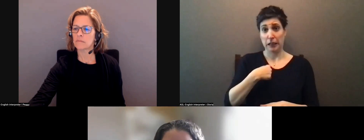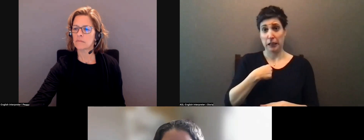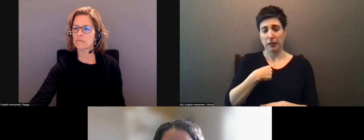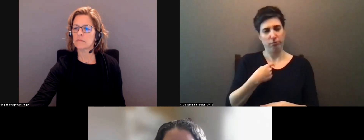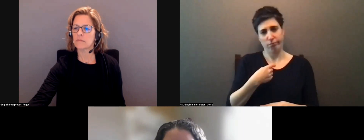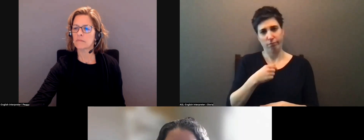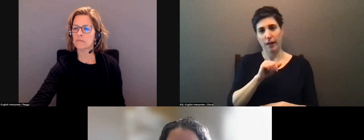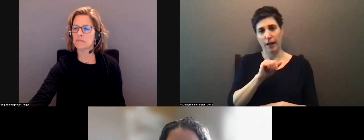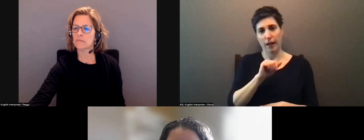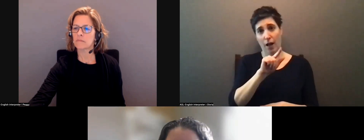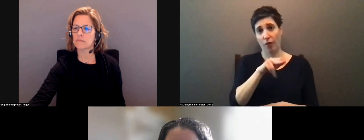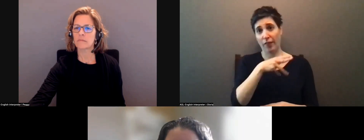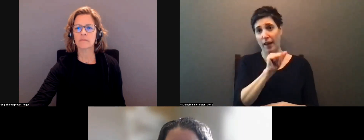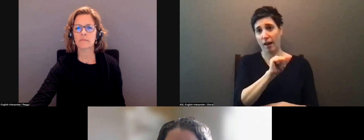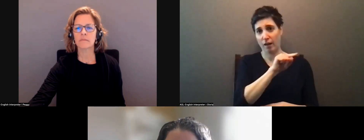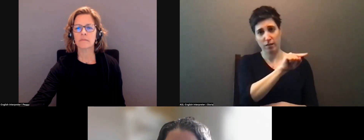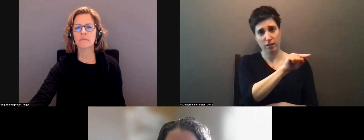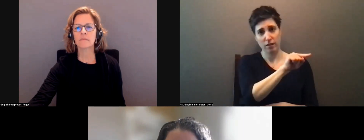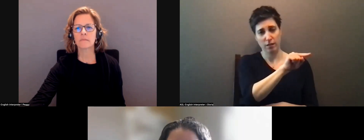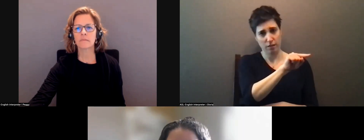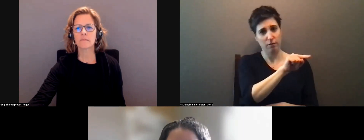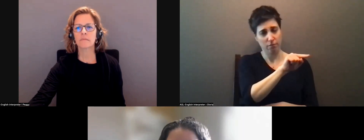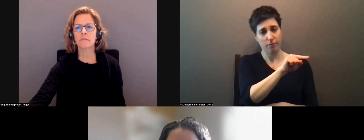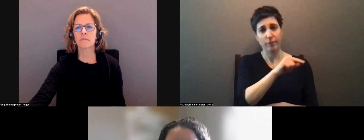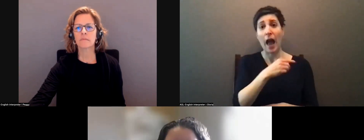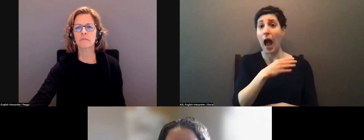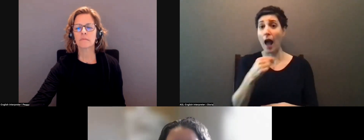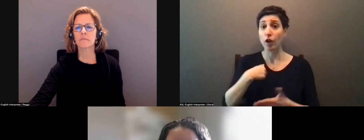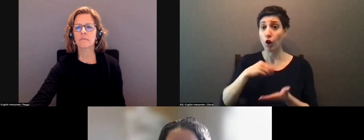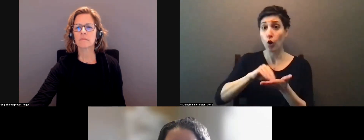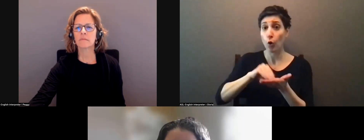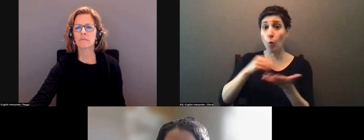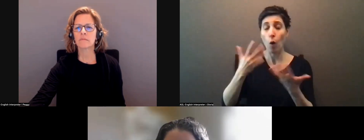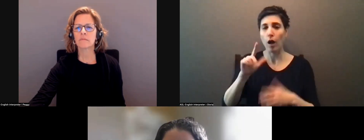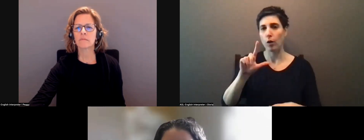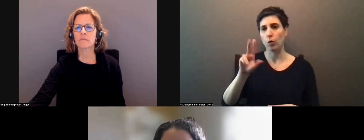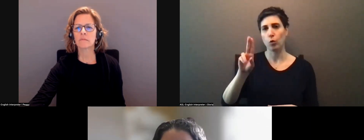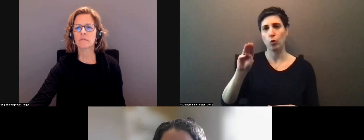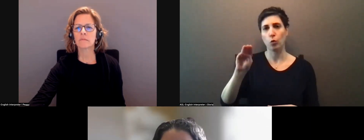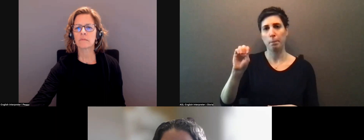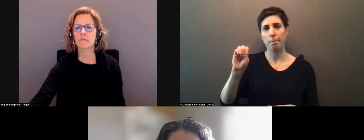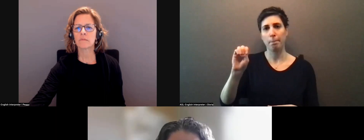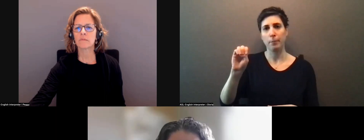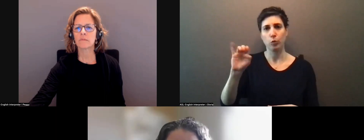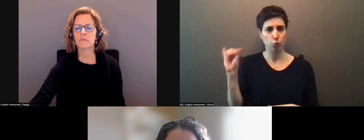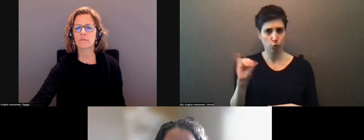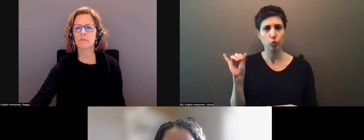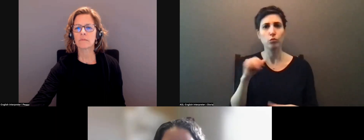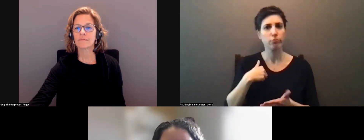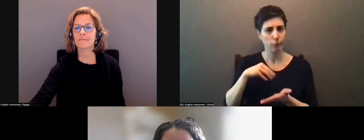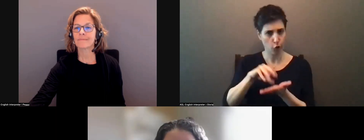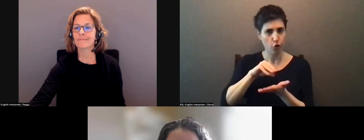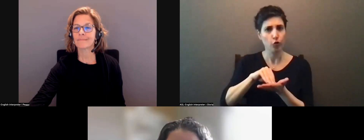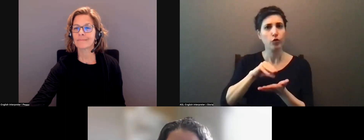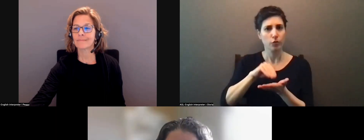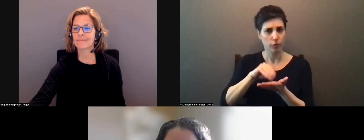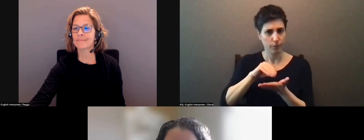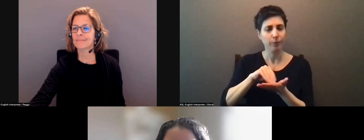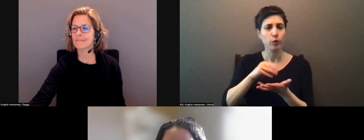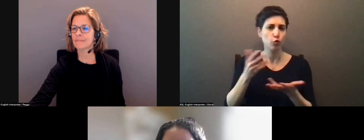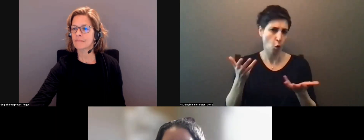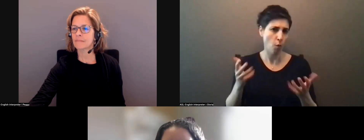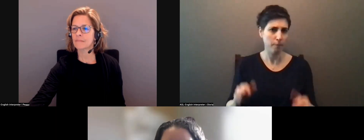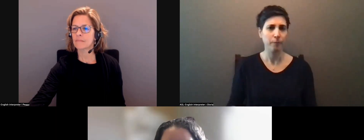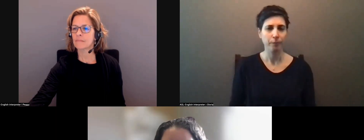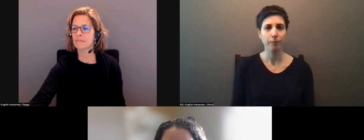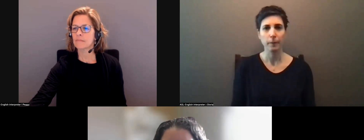about Loom in this process as well, which I went, maybe for those training videos I want to put on SharePoint. Right.